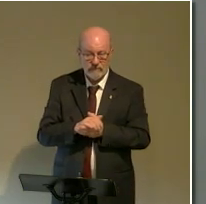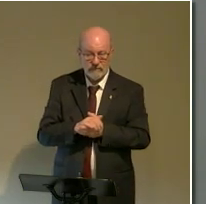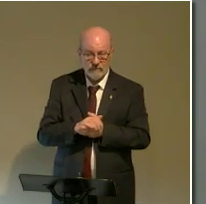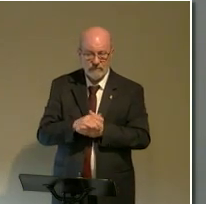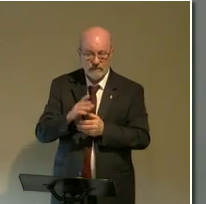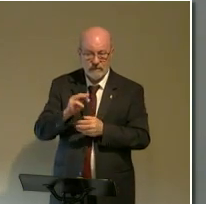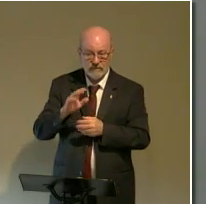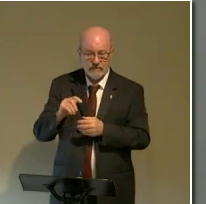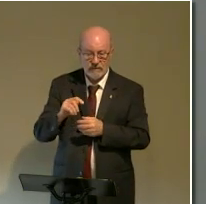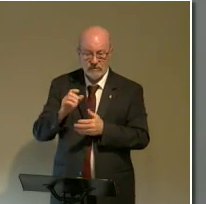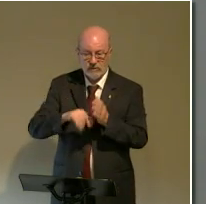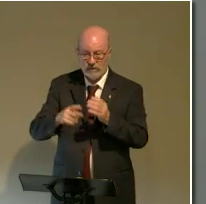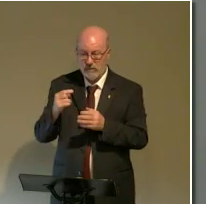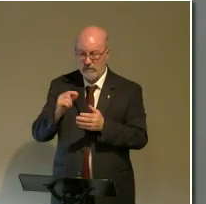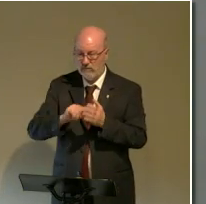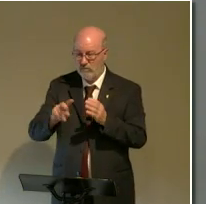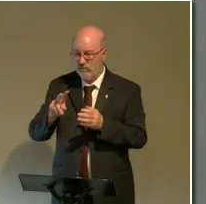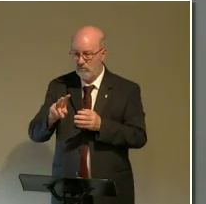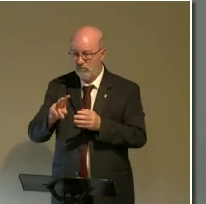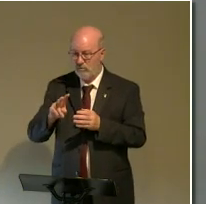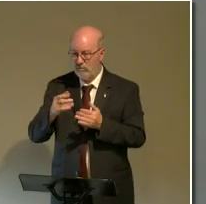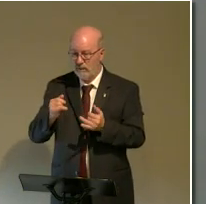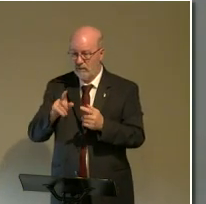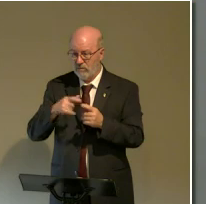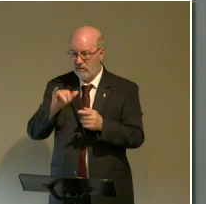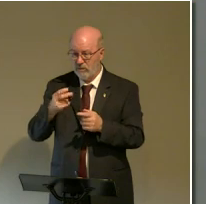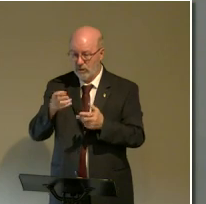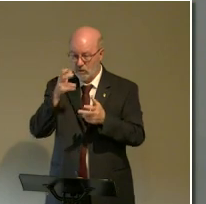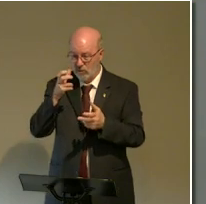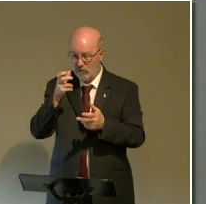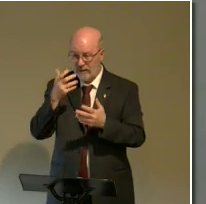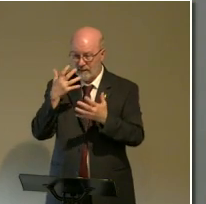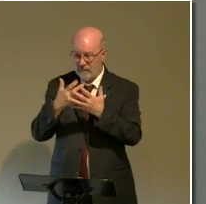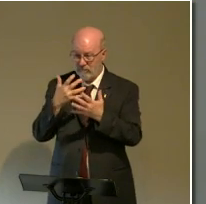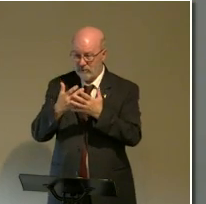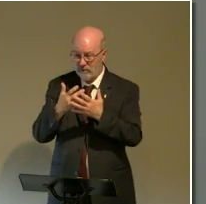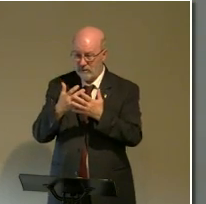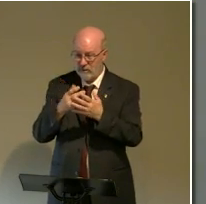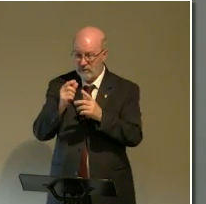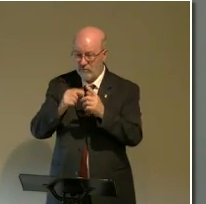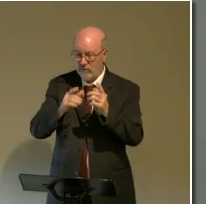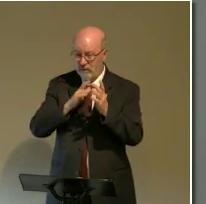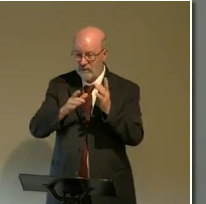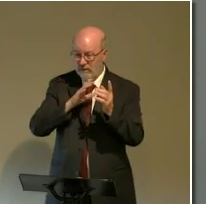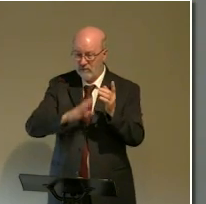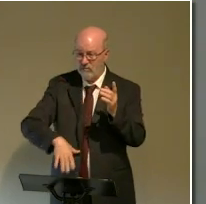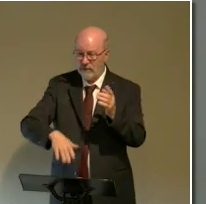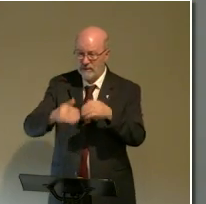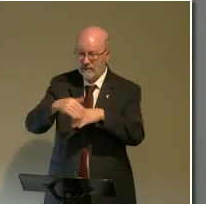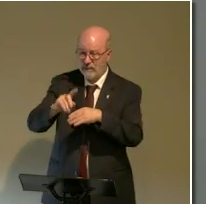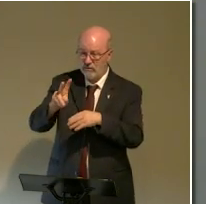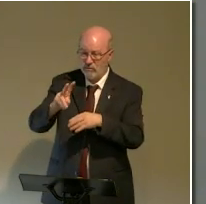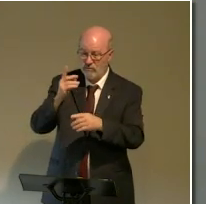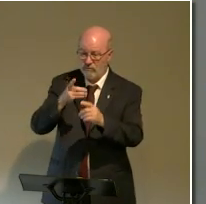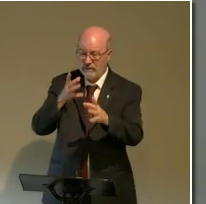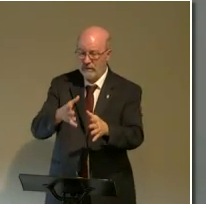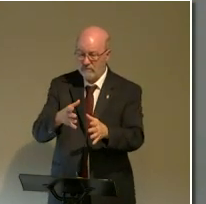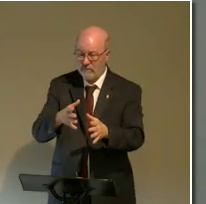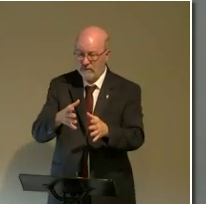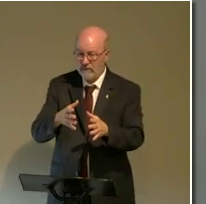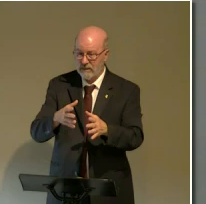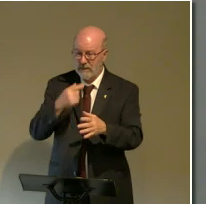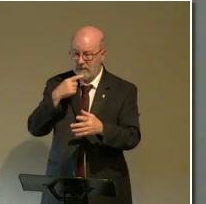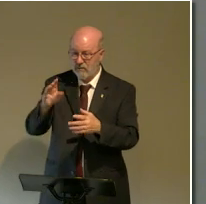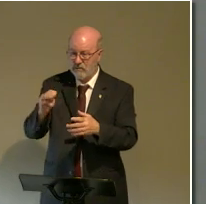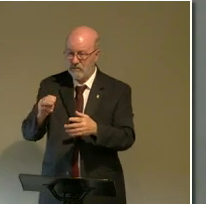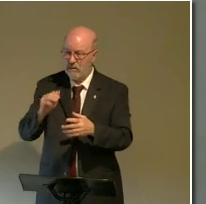In Matthew chapter 11, verse 2, now when John had heard in the prison the works of Jesus Christ, he sent two of his disciples and said